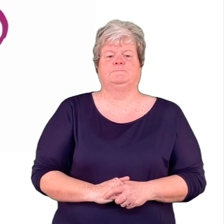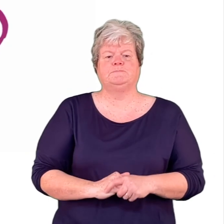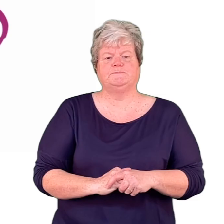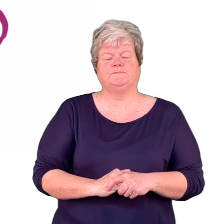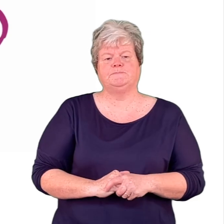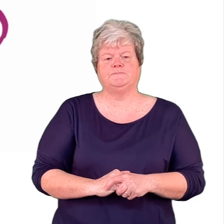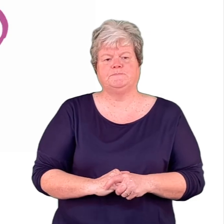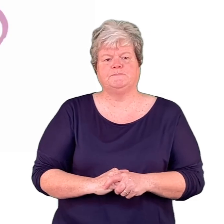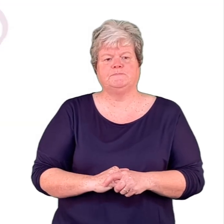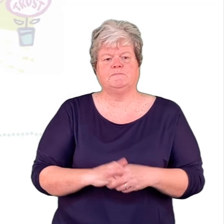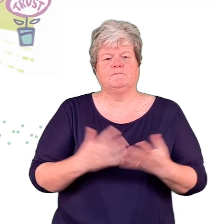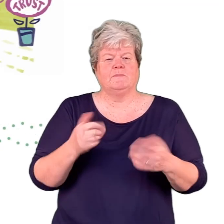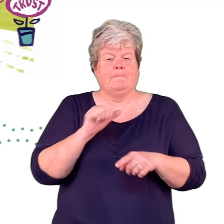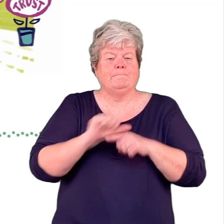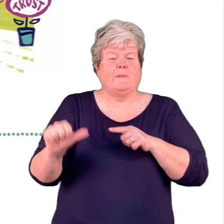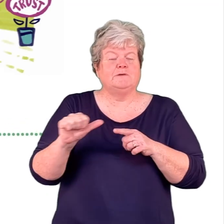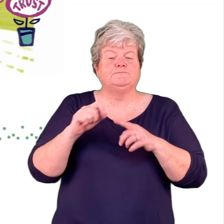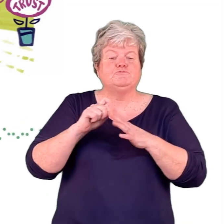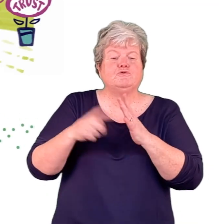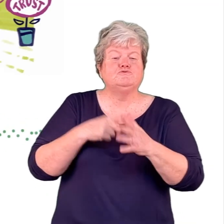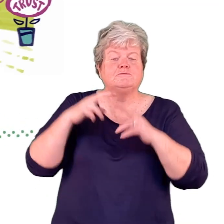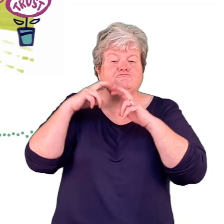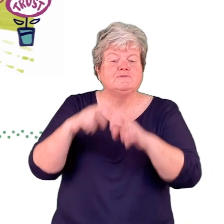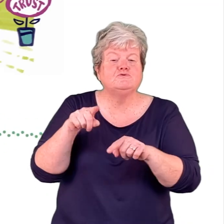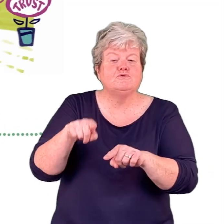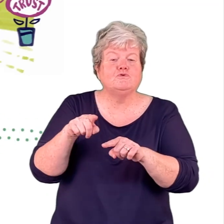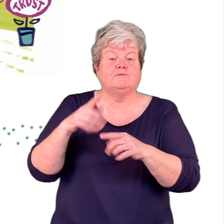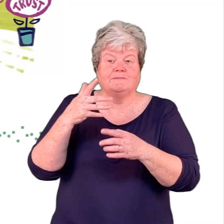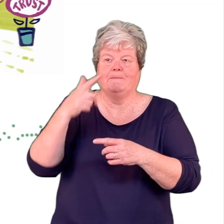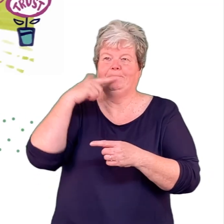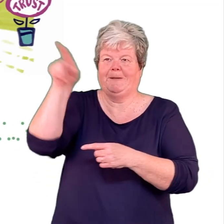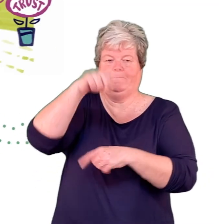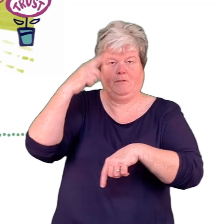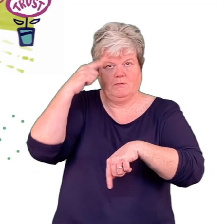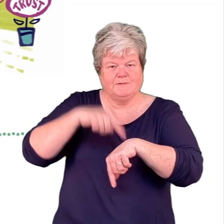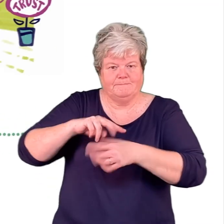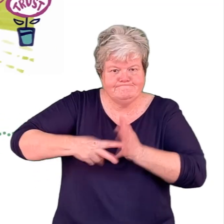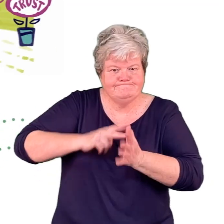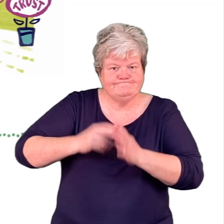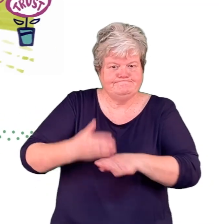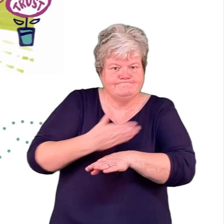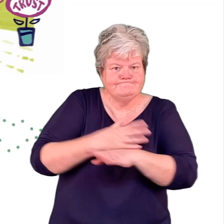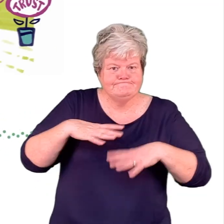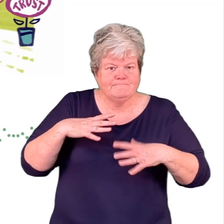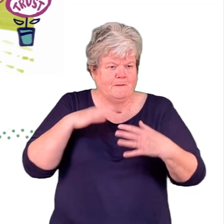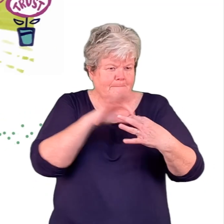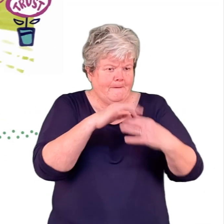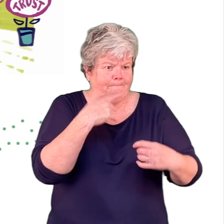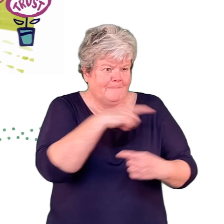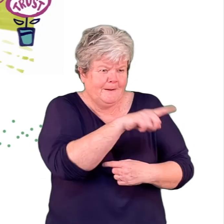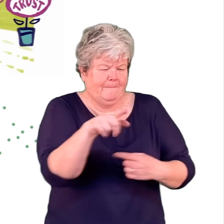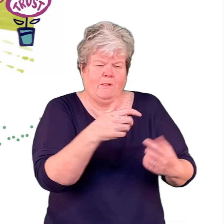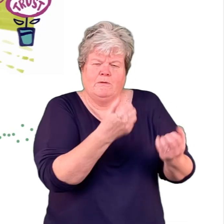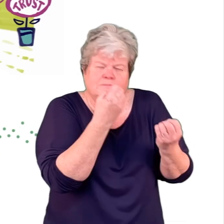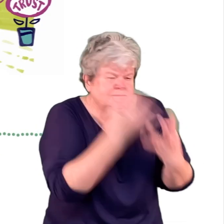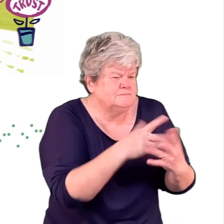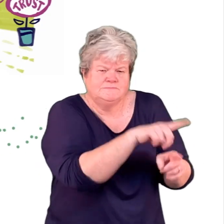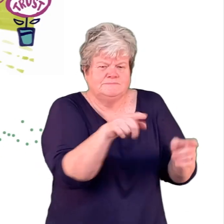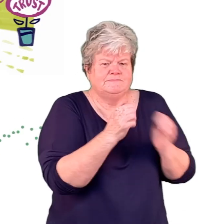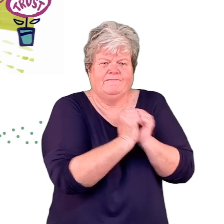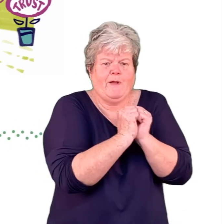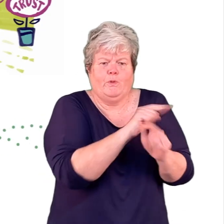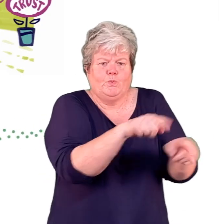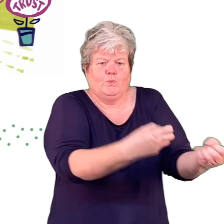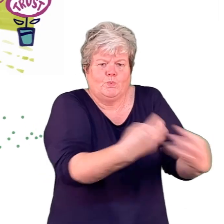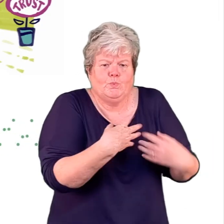time to develop trust. The best research projects are the ones that take the time to recognise the value in